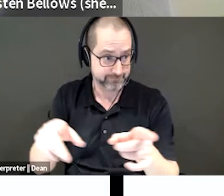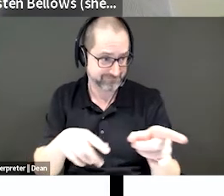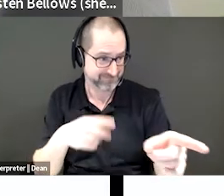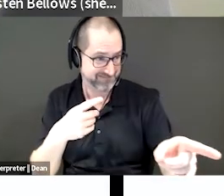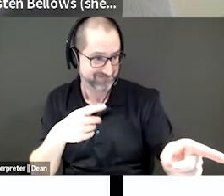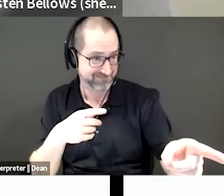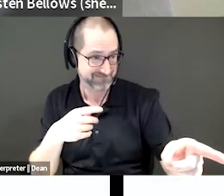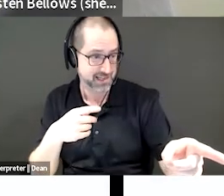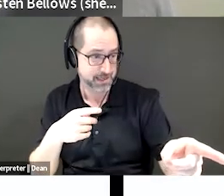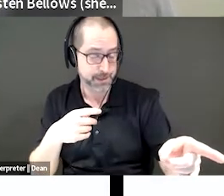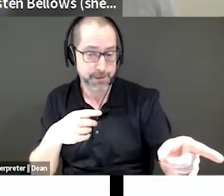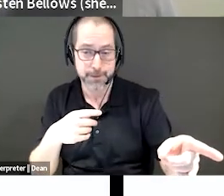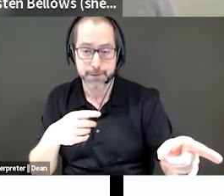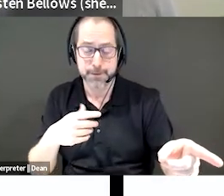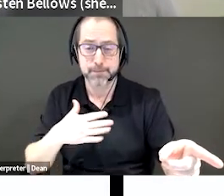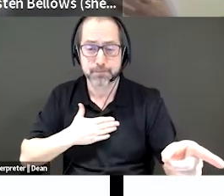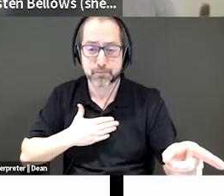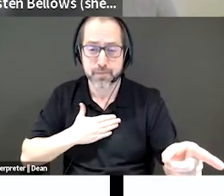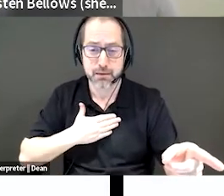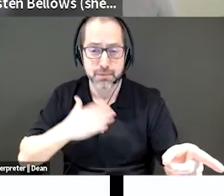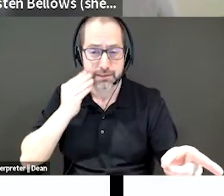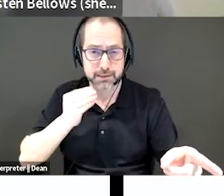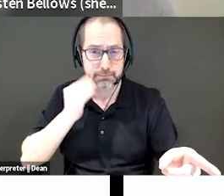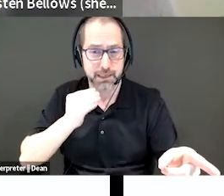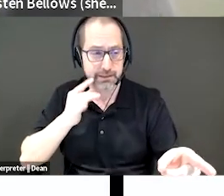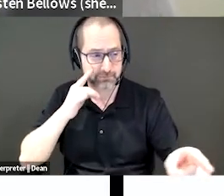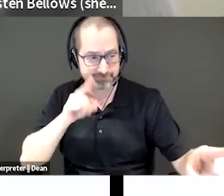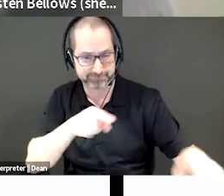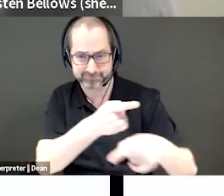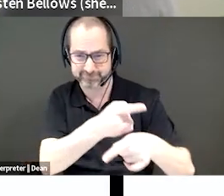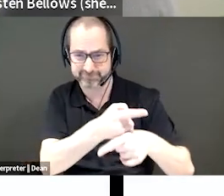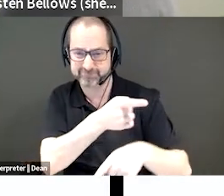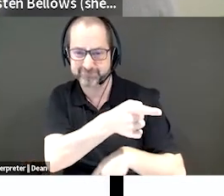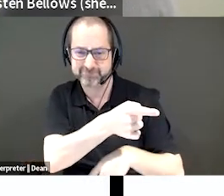think in my experience with some professors when I was at school,